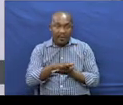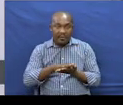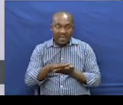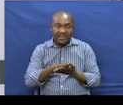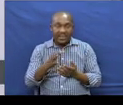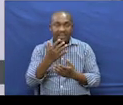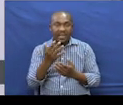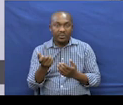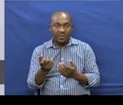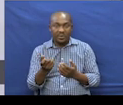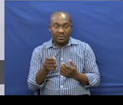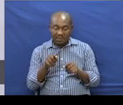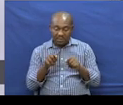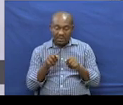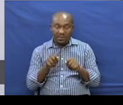types are,